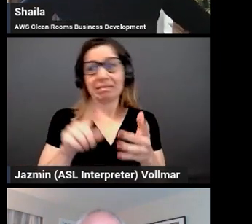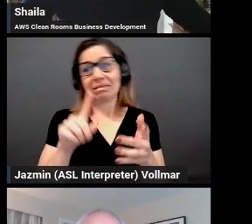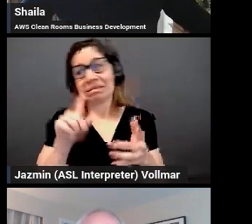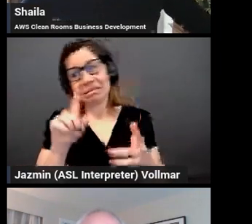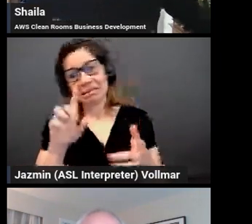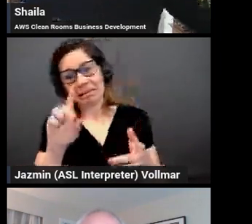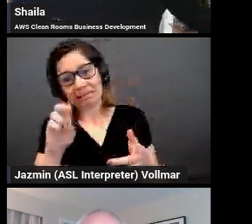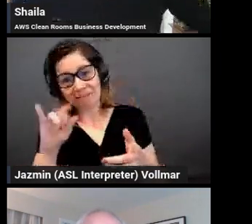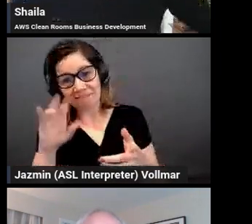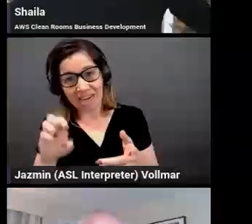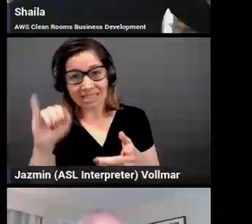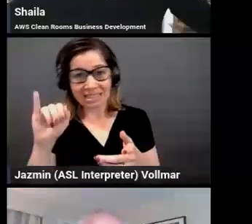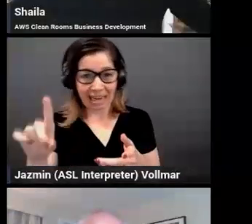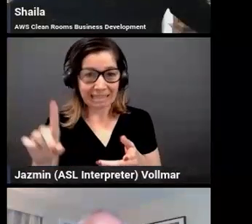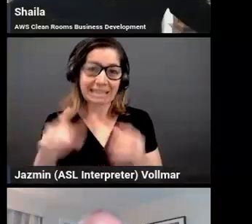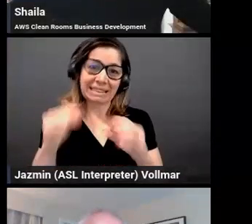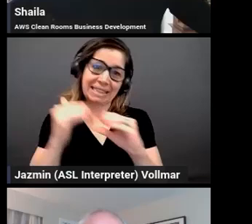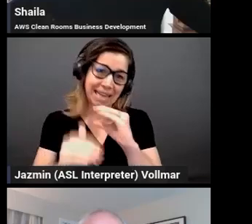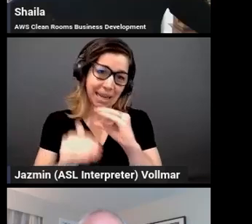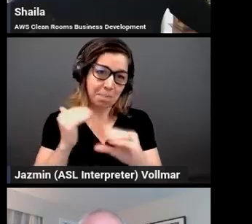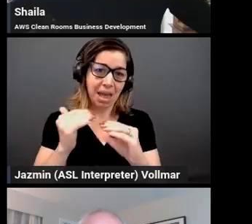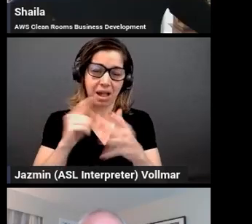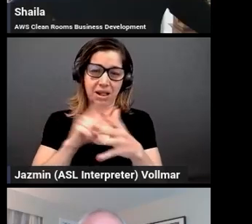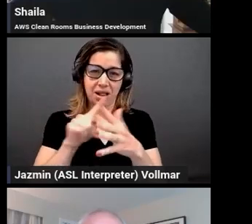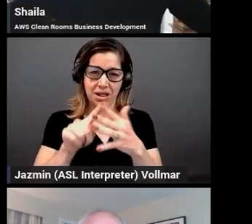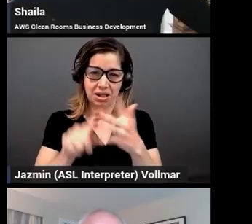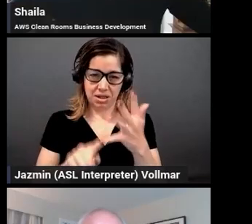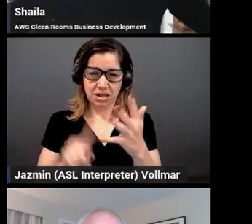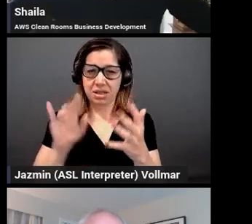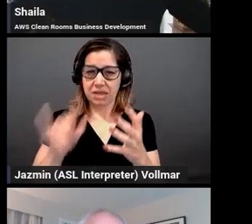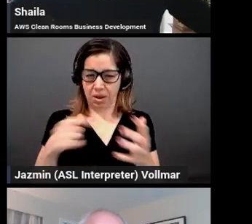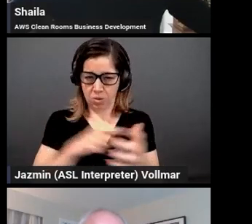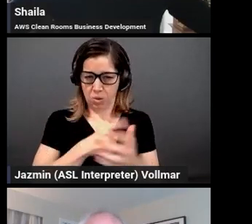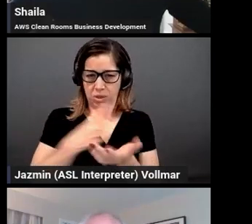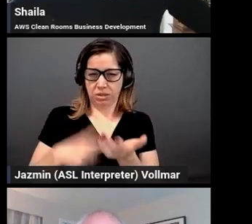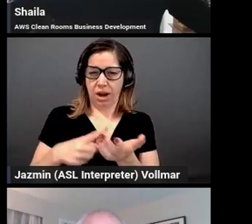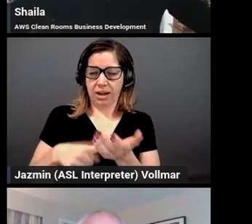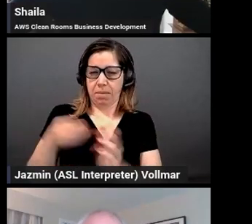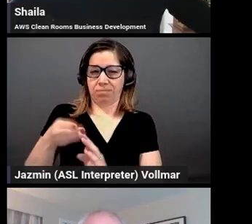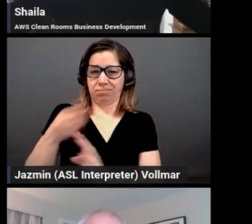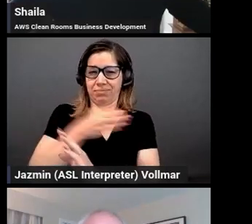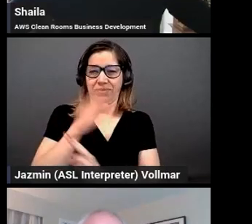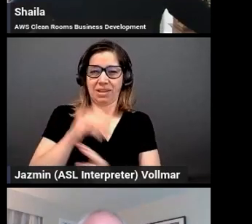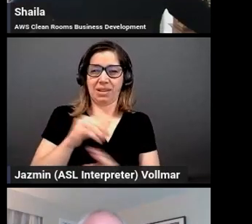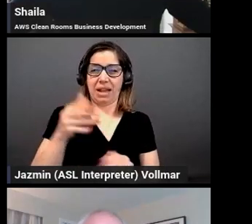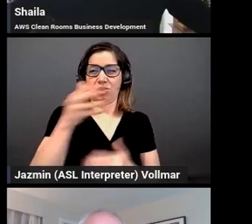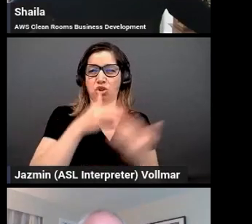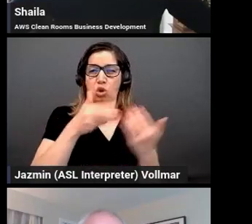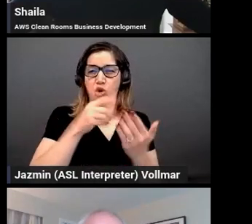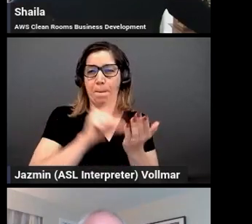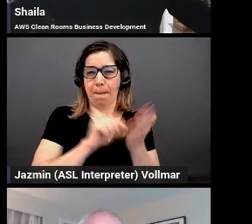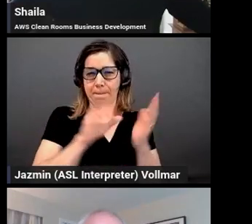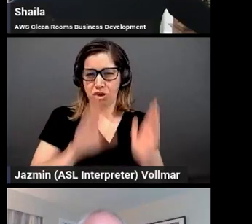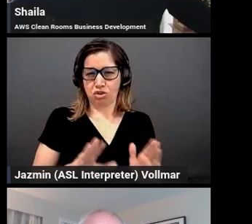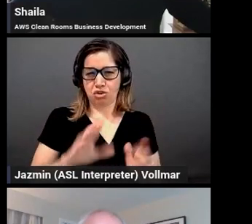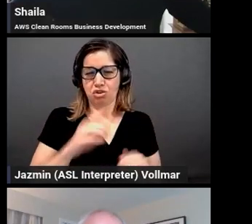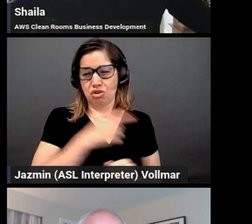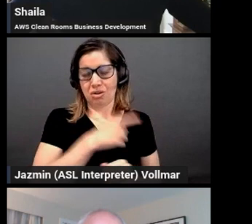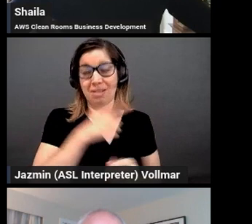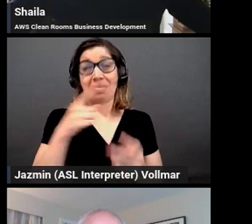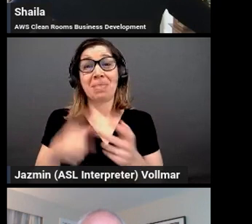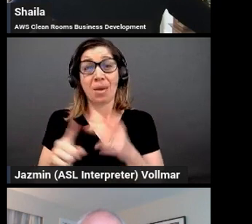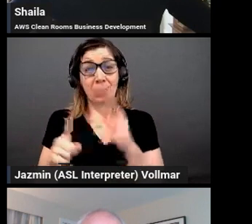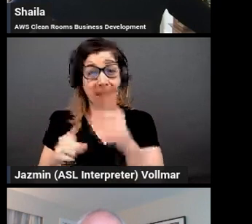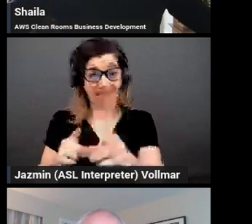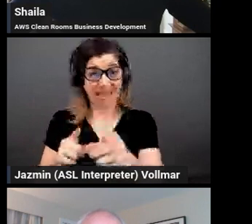an impressions table that we had talked about previously from the social publisher. And then we have this third party, which is the offline